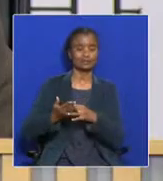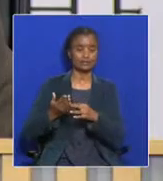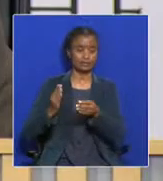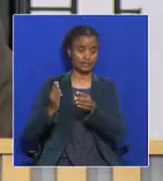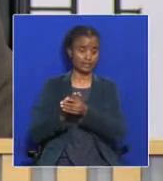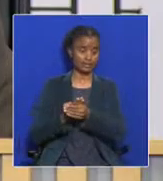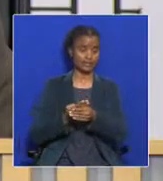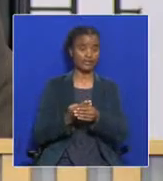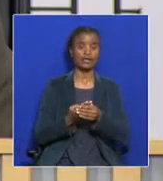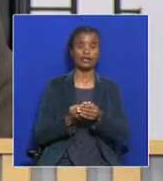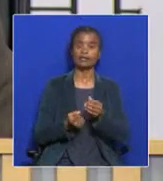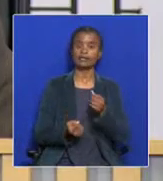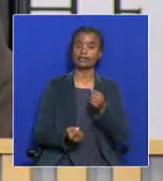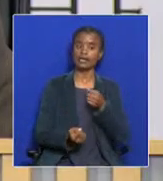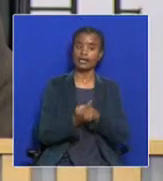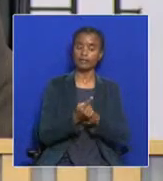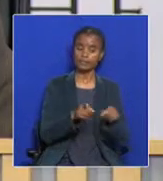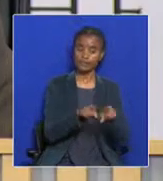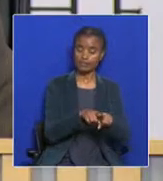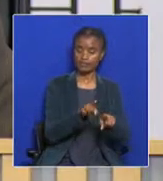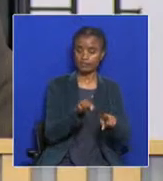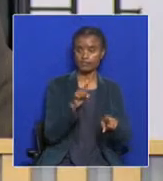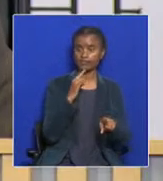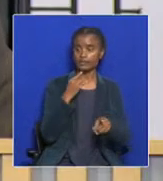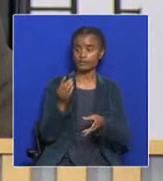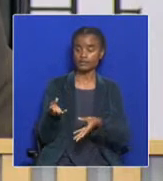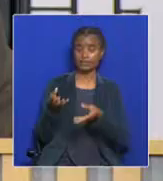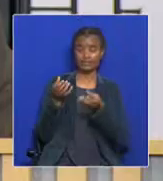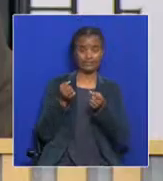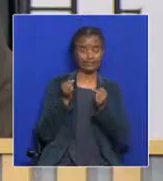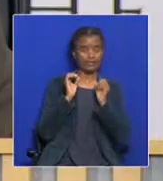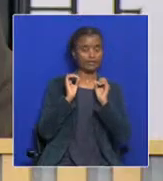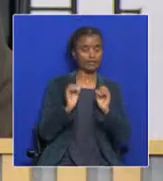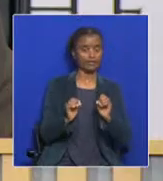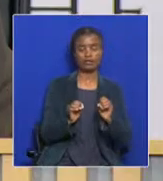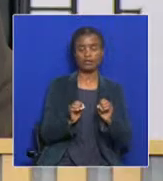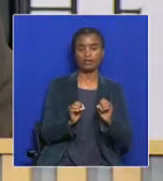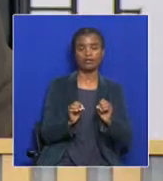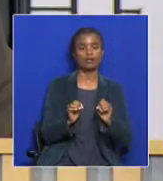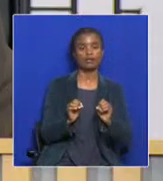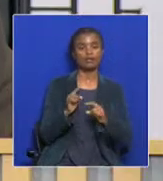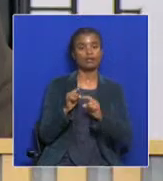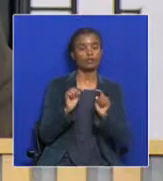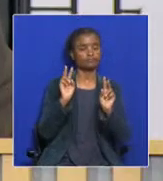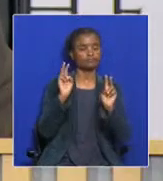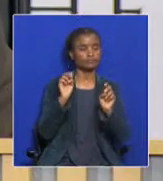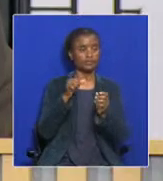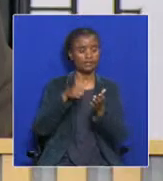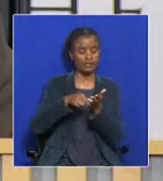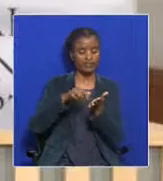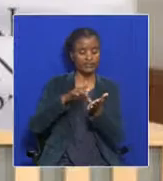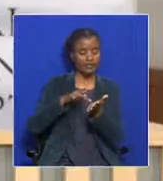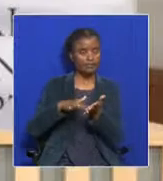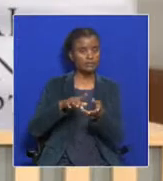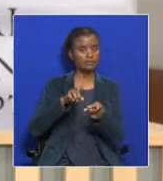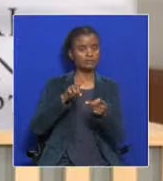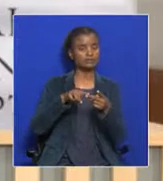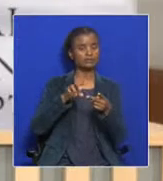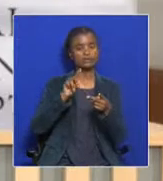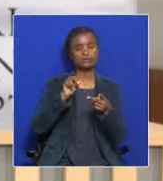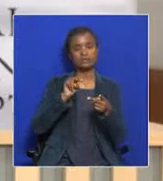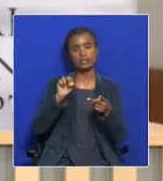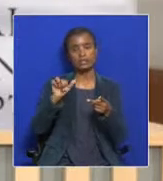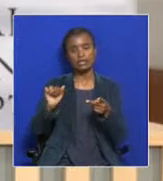nothing, as in zero, in terms of fingerprints and DNA. Yes. Yes. Now,